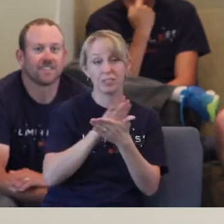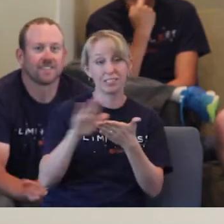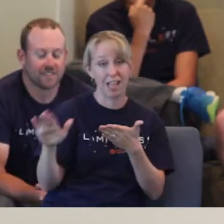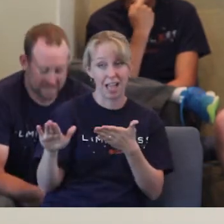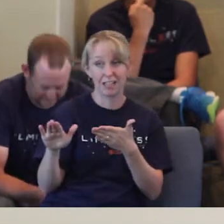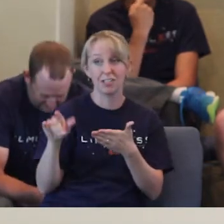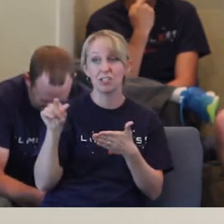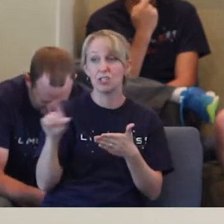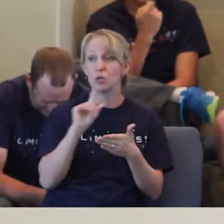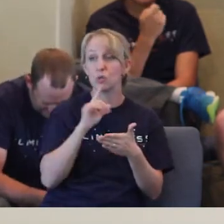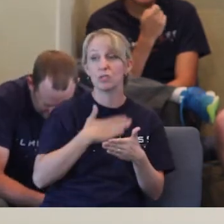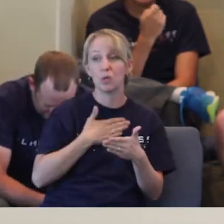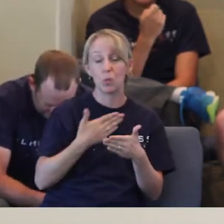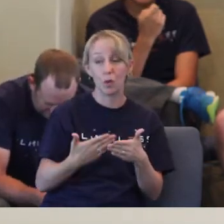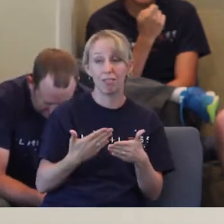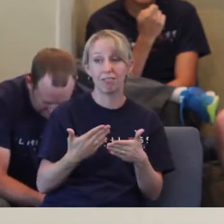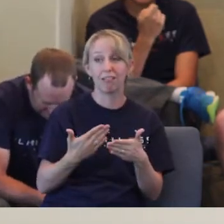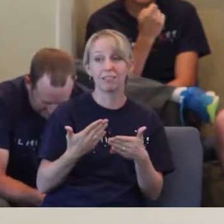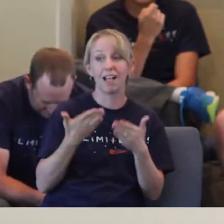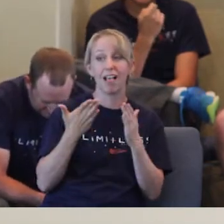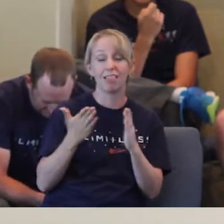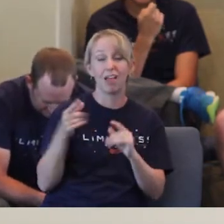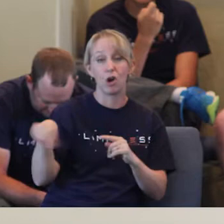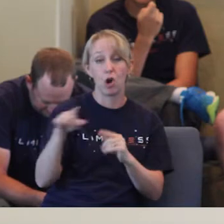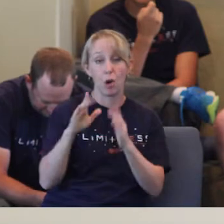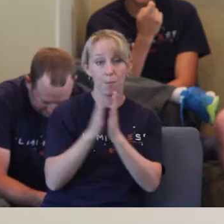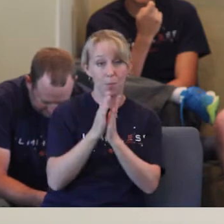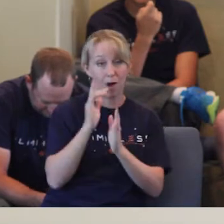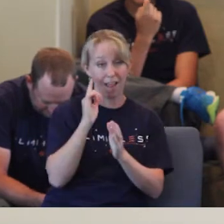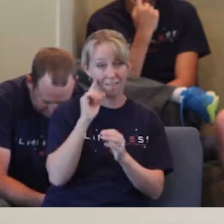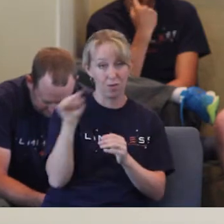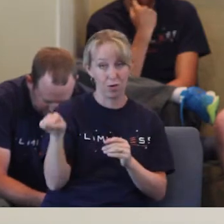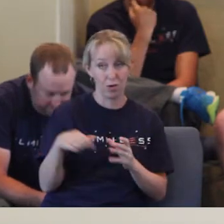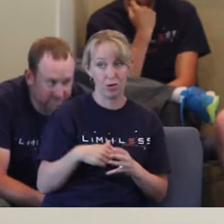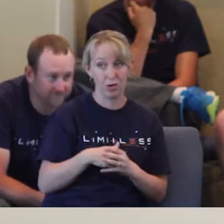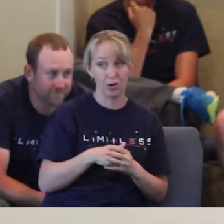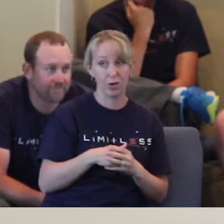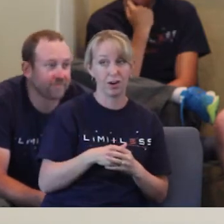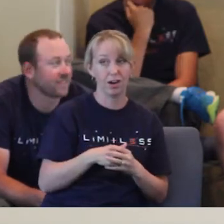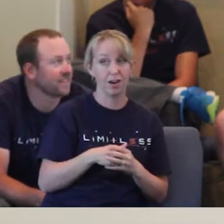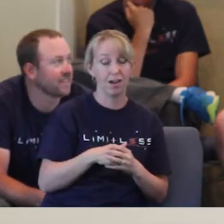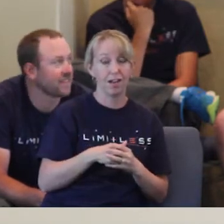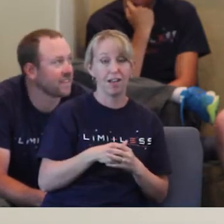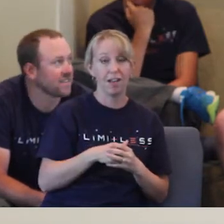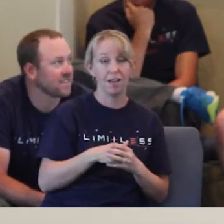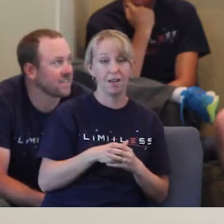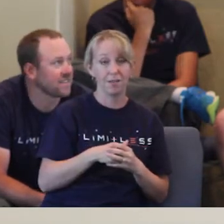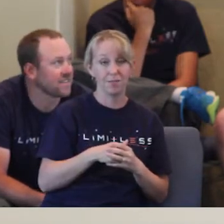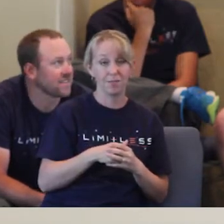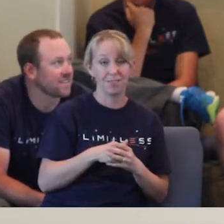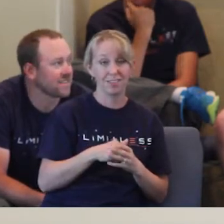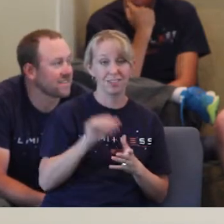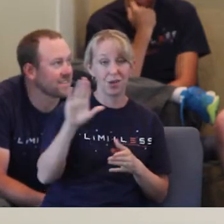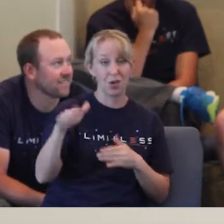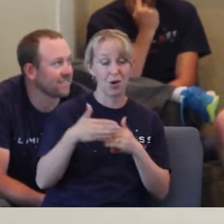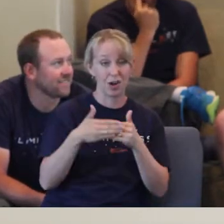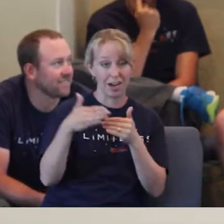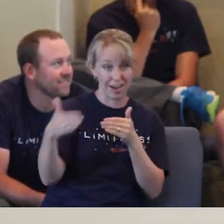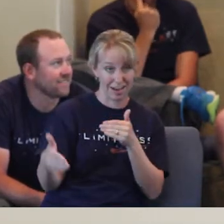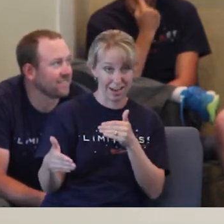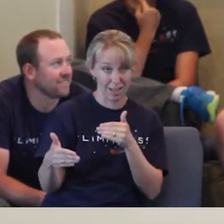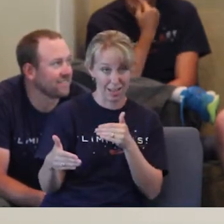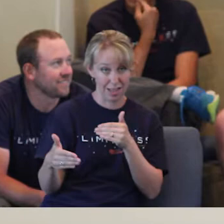got to meet her neighbor, who was very kind, and she was really willing to let us pray for her. And